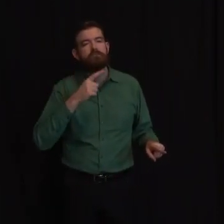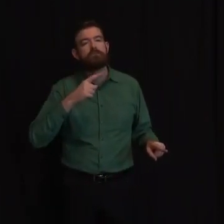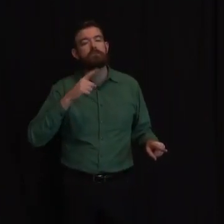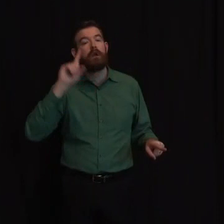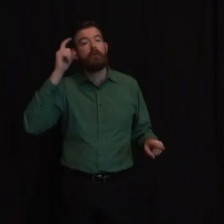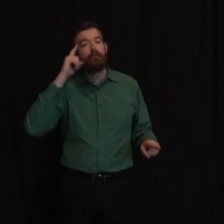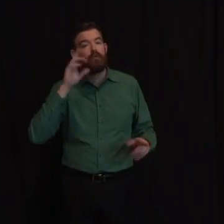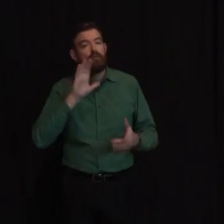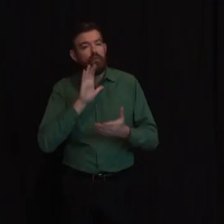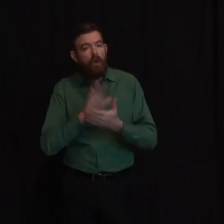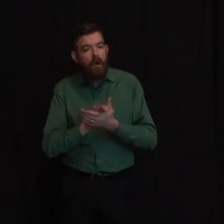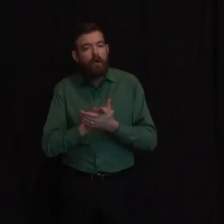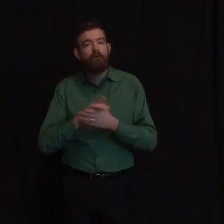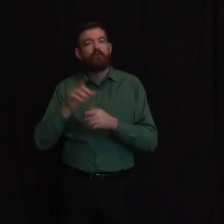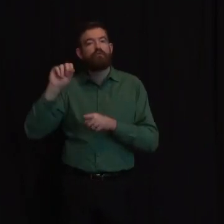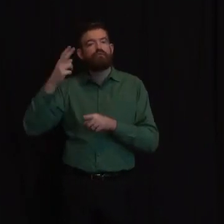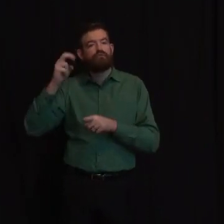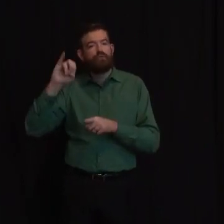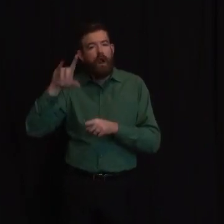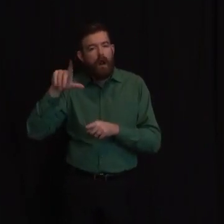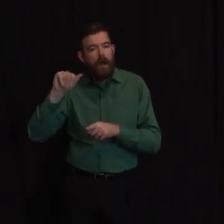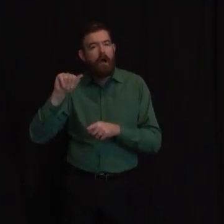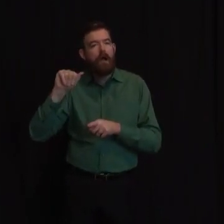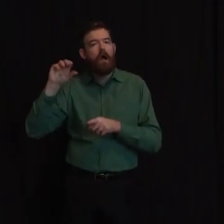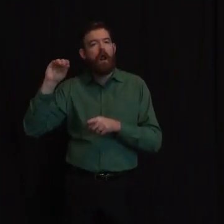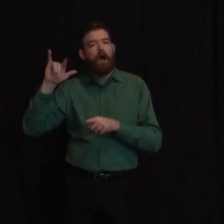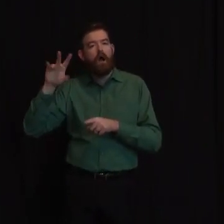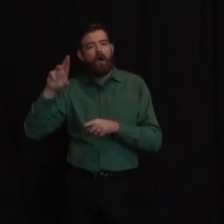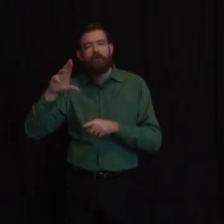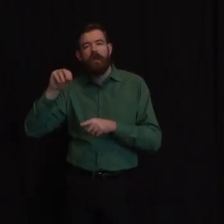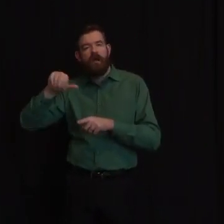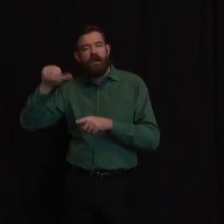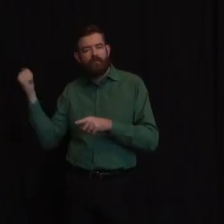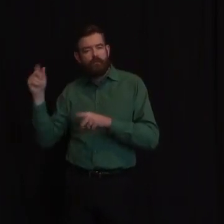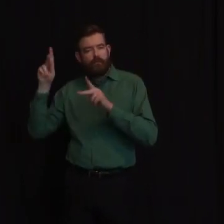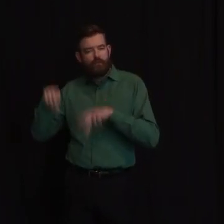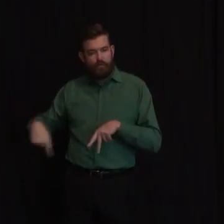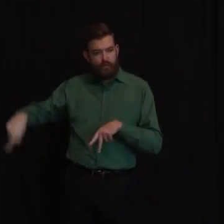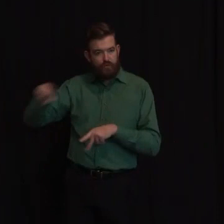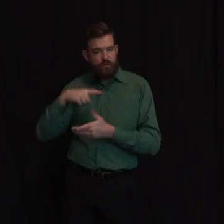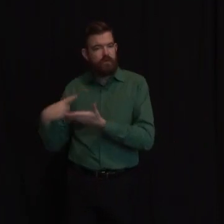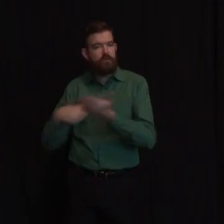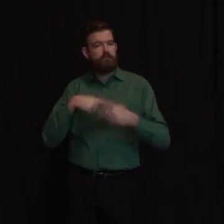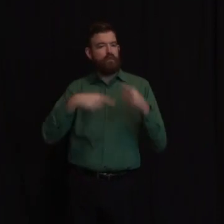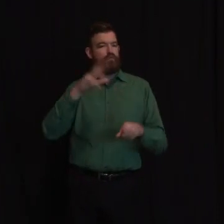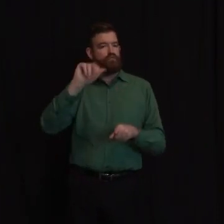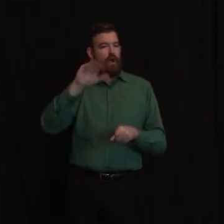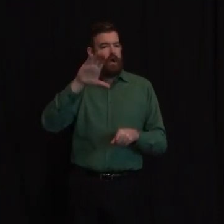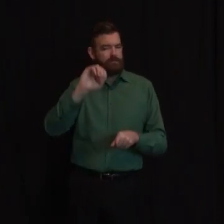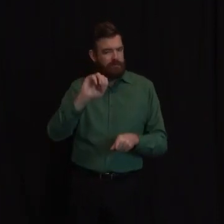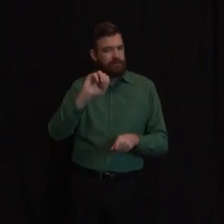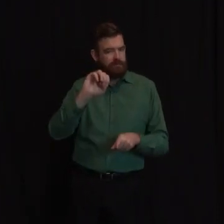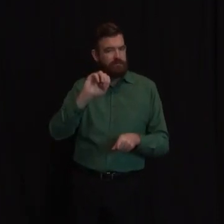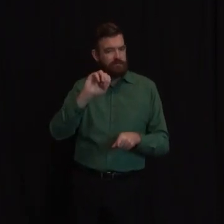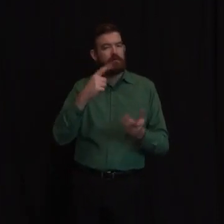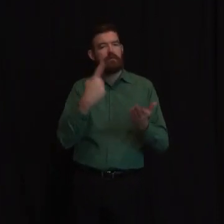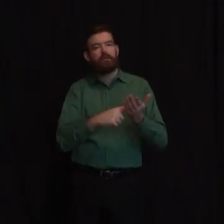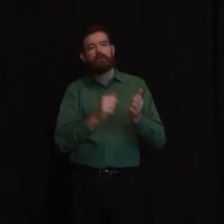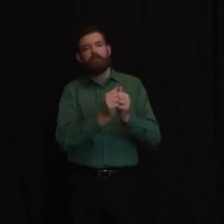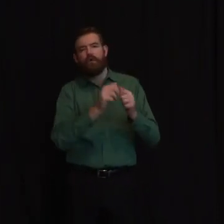discussed these issues Tuesday night with Senator Ron Rice, Assemblywoman Sumter, and the New Jersey